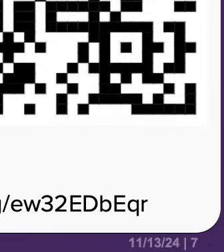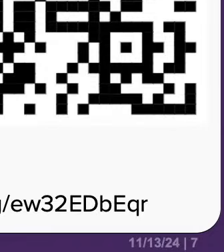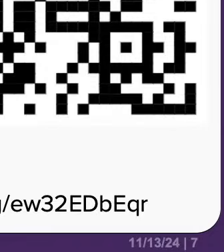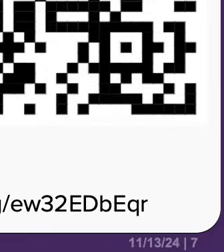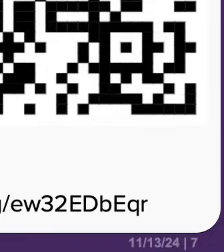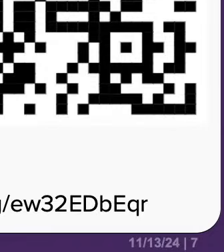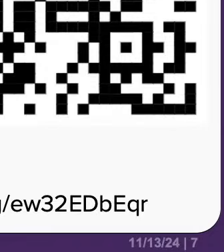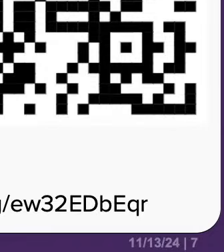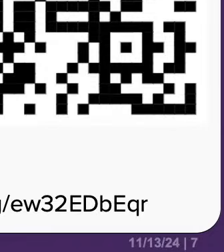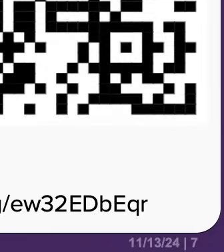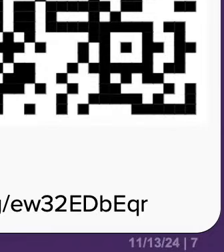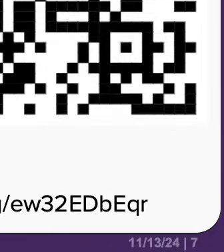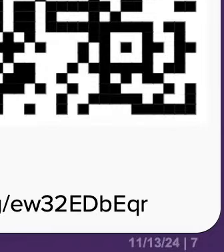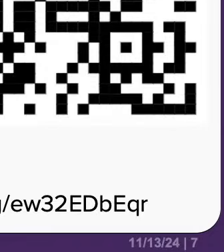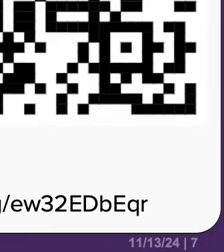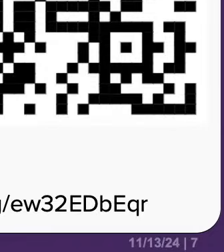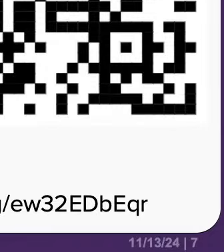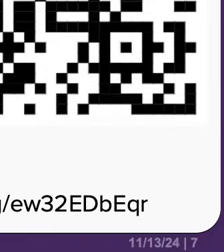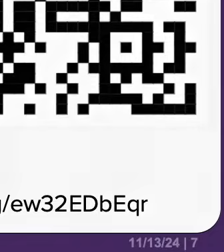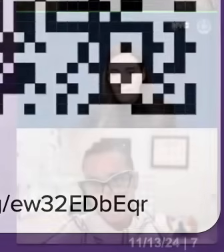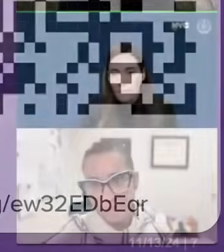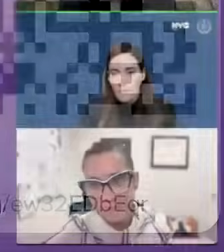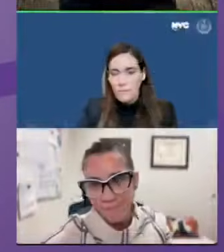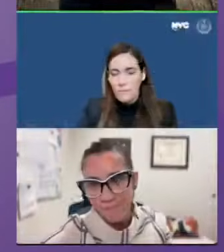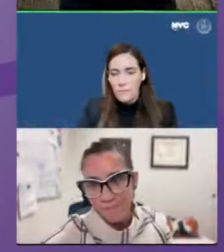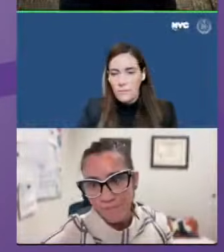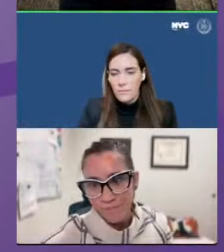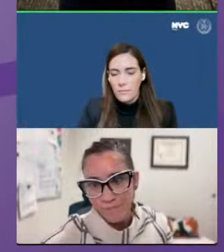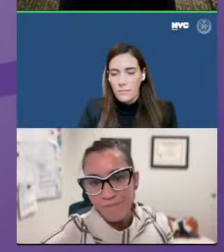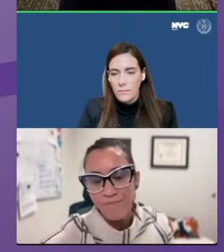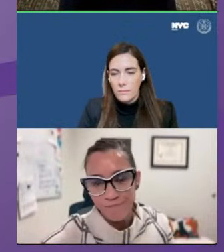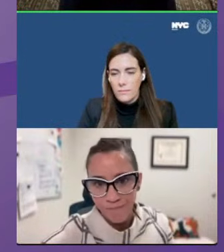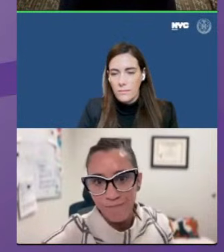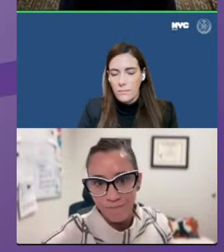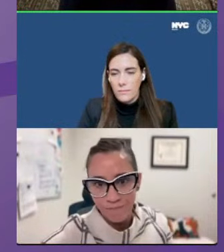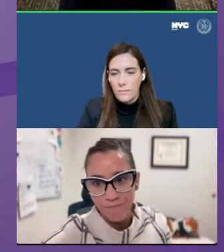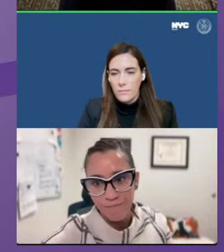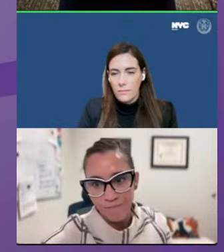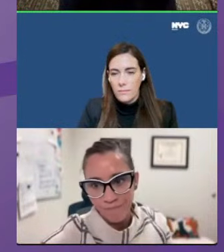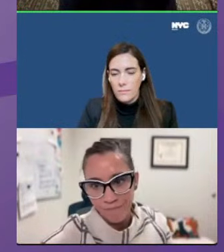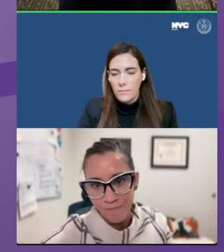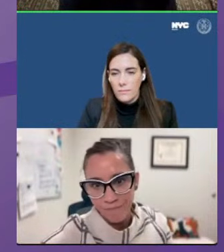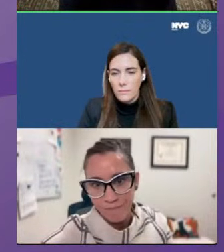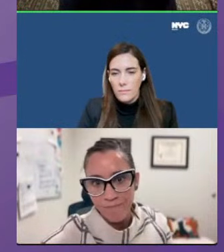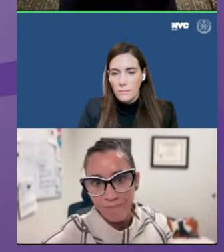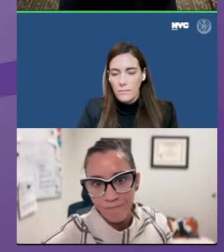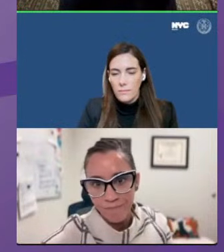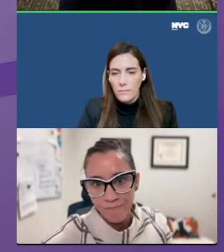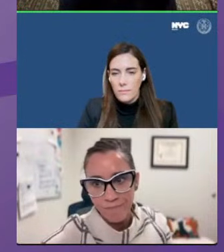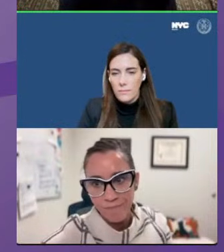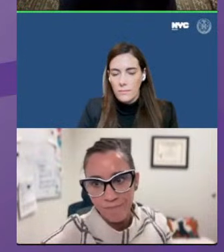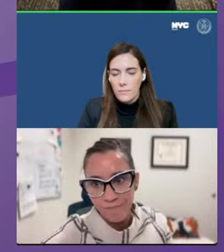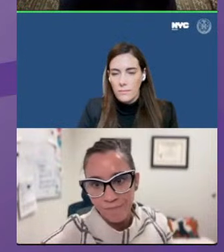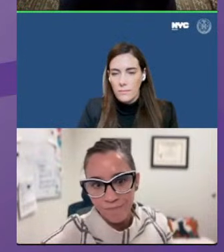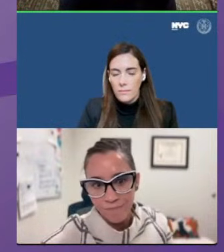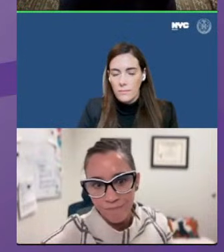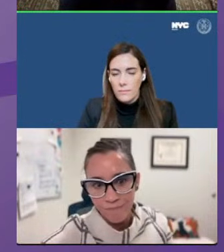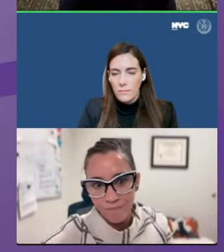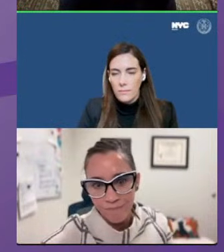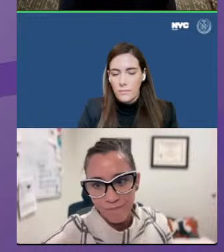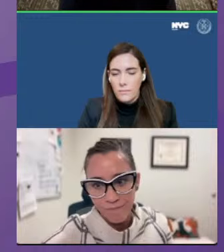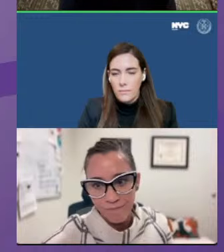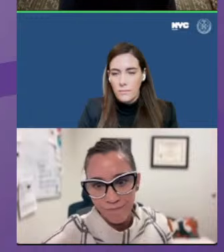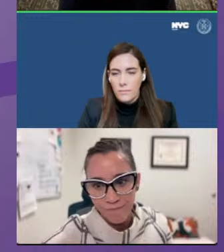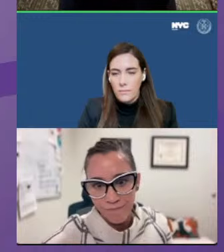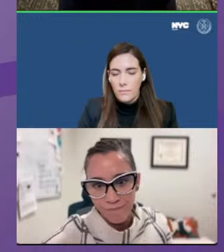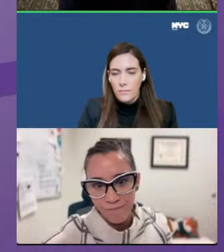COVID, not people who are going to sort of refer you to 12 or 13 different specialists just to get a basic workup